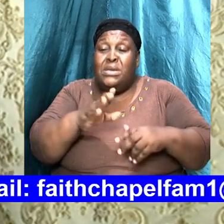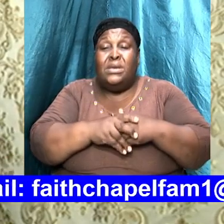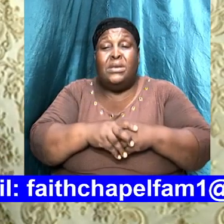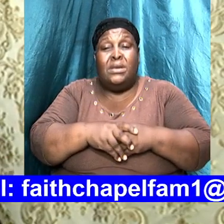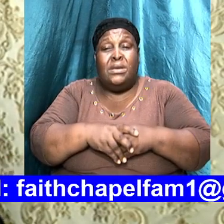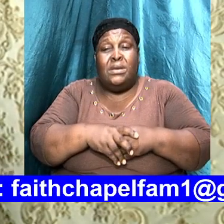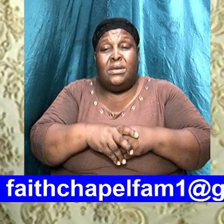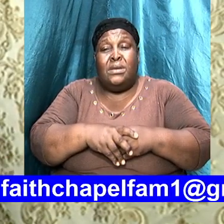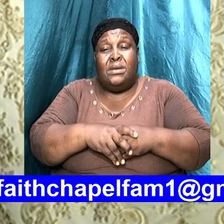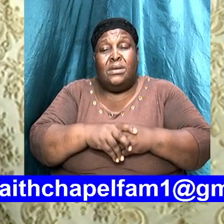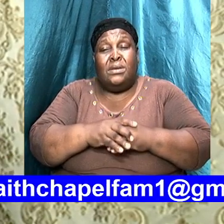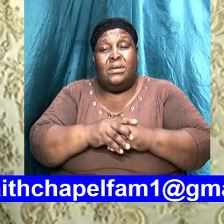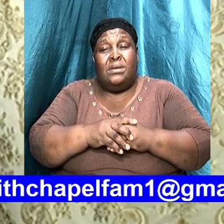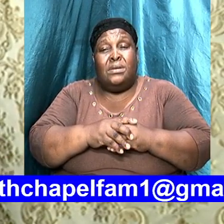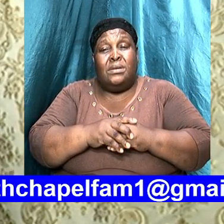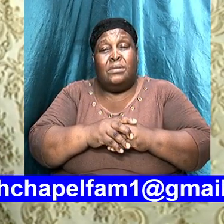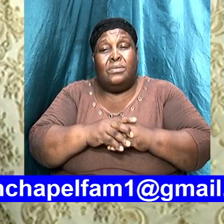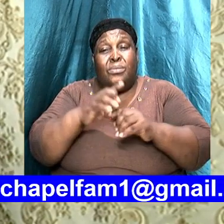contrite.